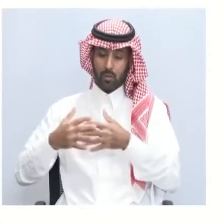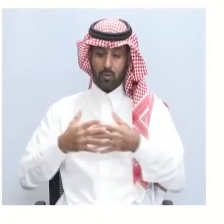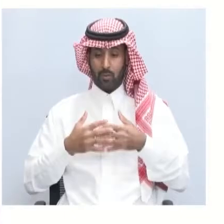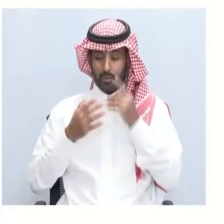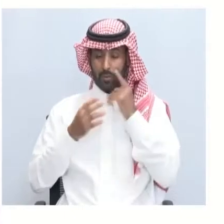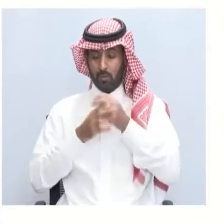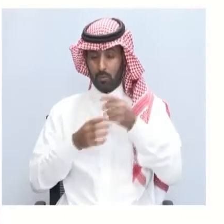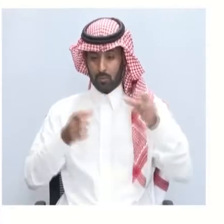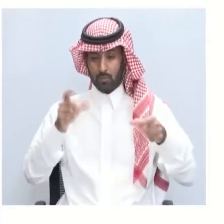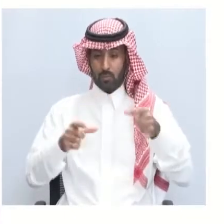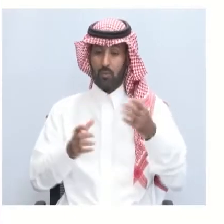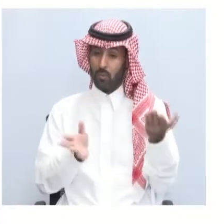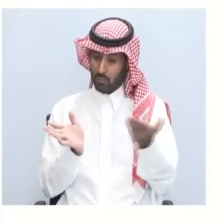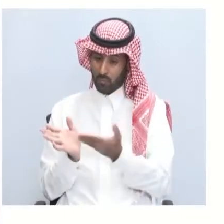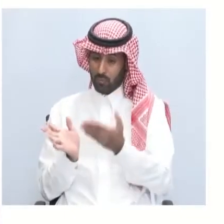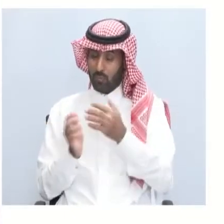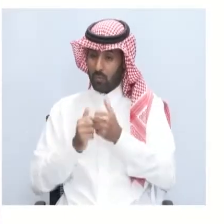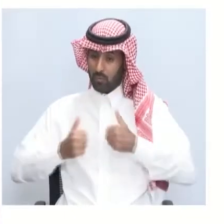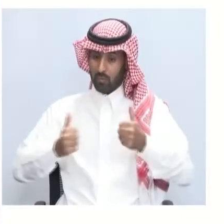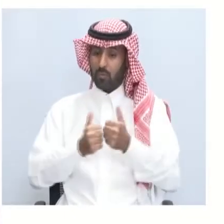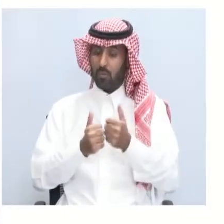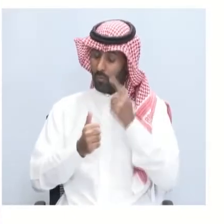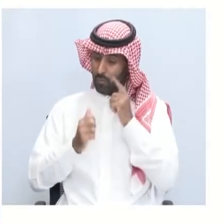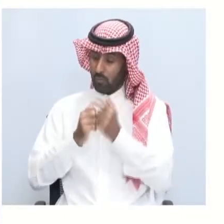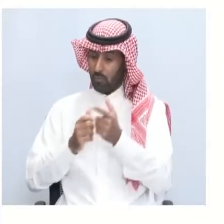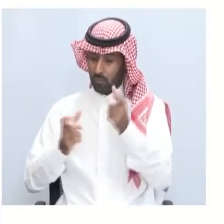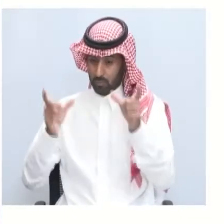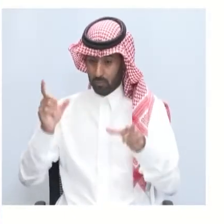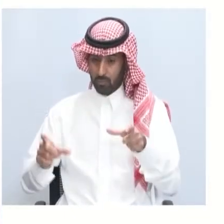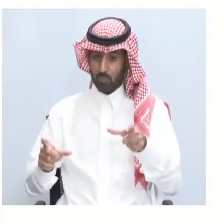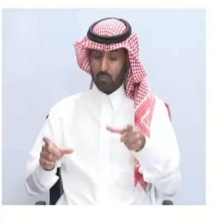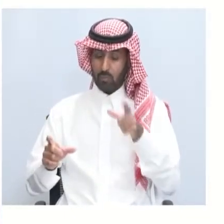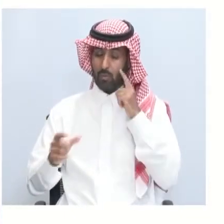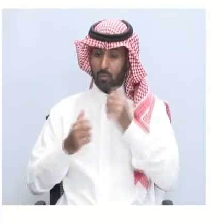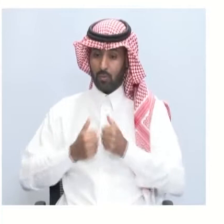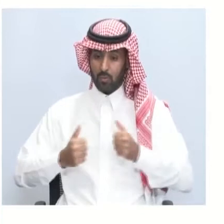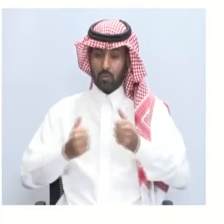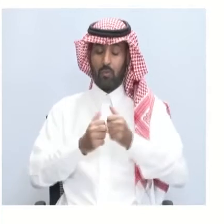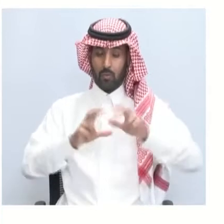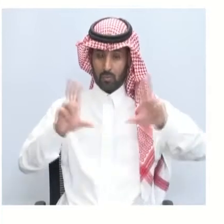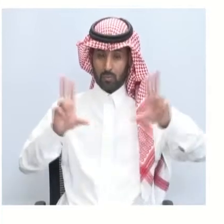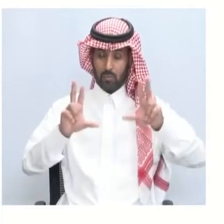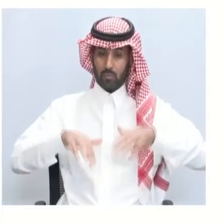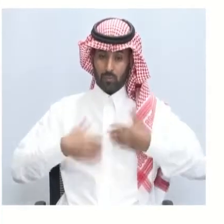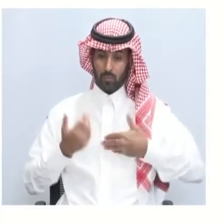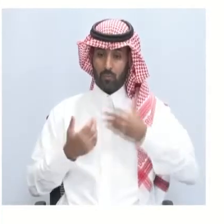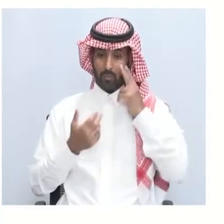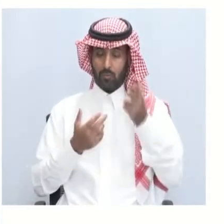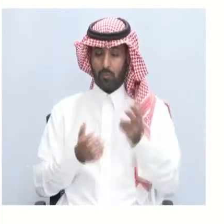a team of hosts of a family oriented, because as we mentioned, it's a family show, entertainment